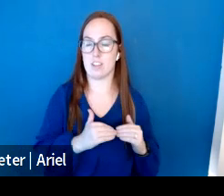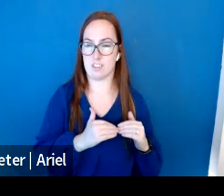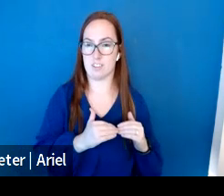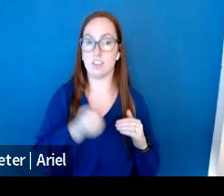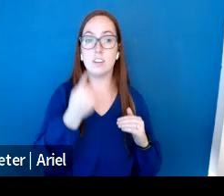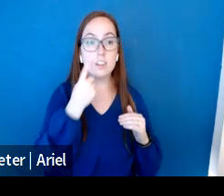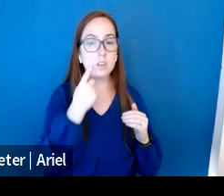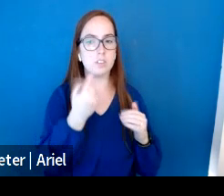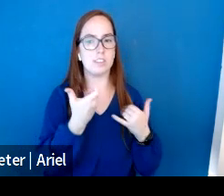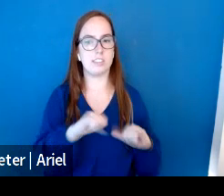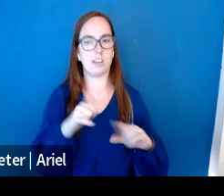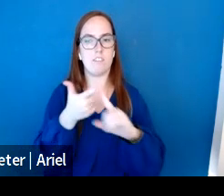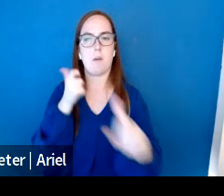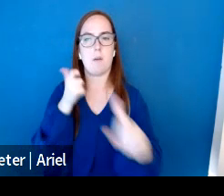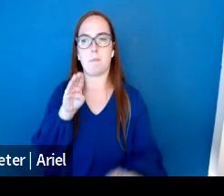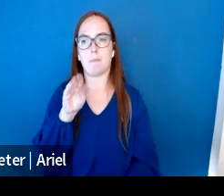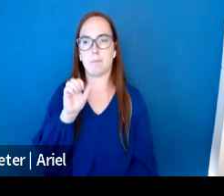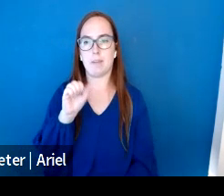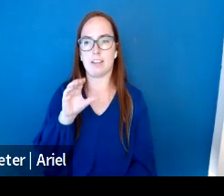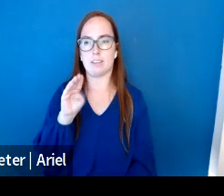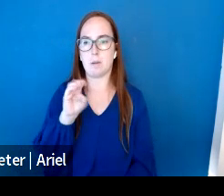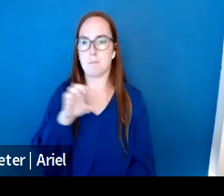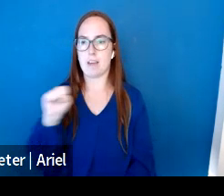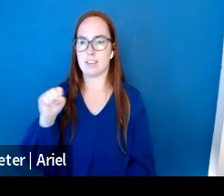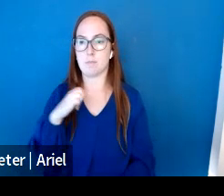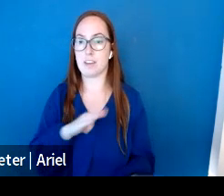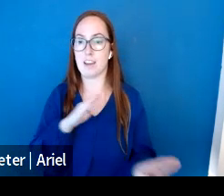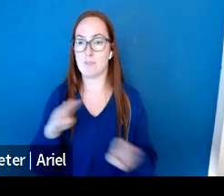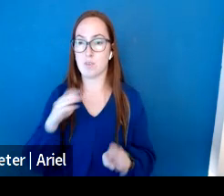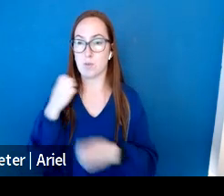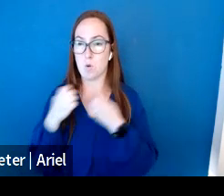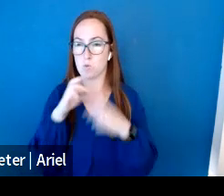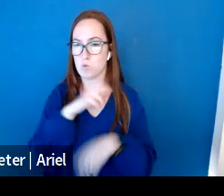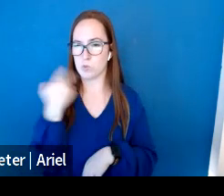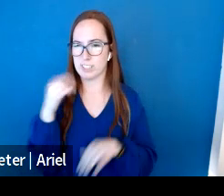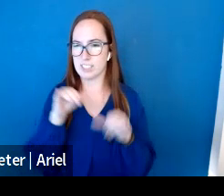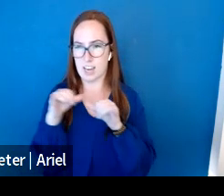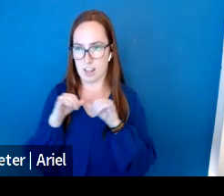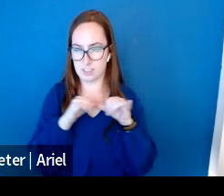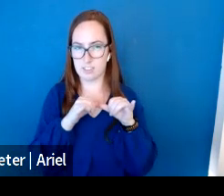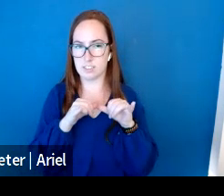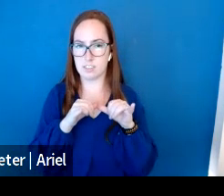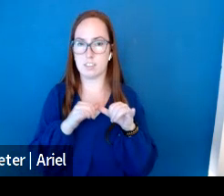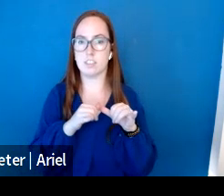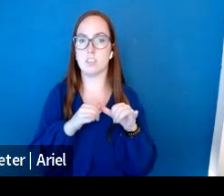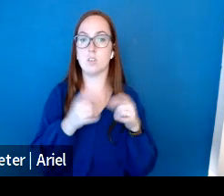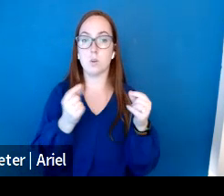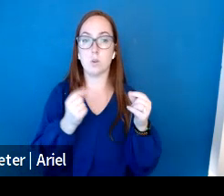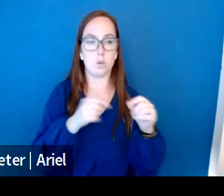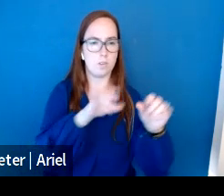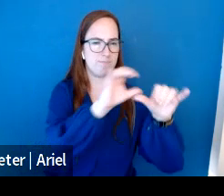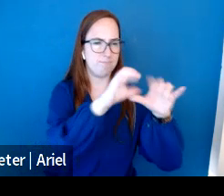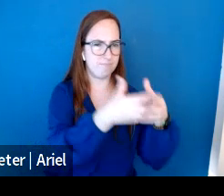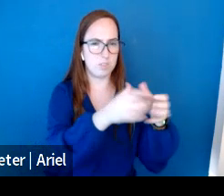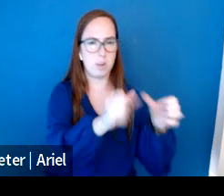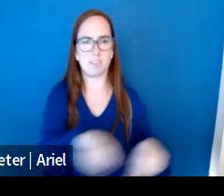the BESS behavior and emotional risk index. So the students can be examined in this group report by